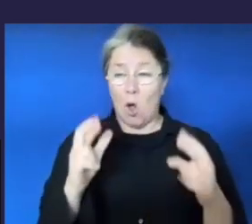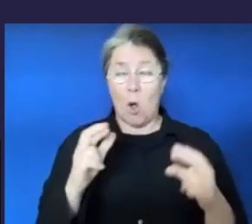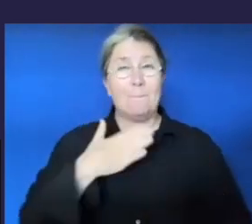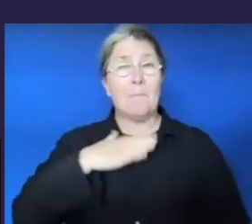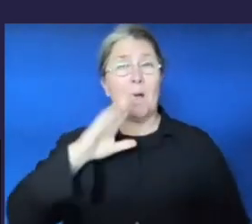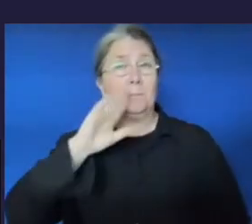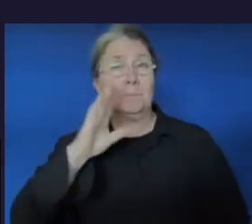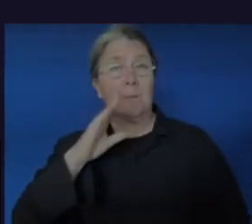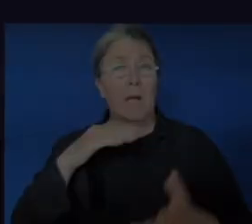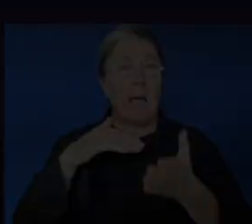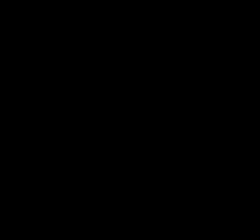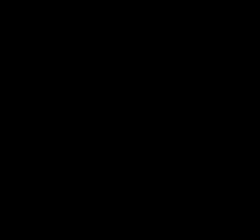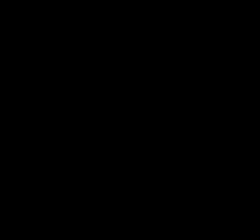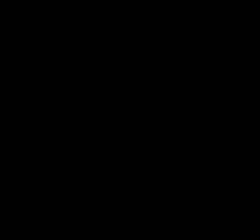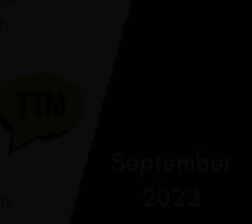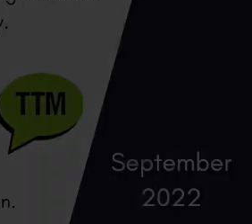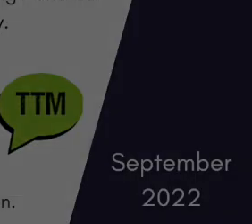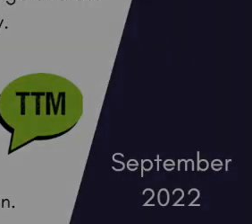for listening.